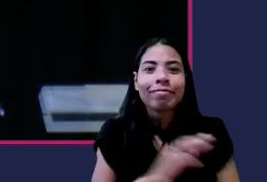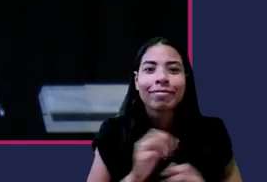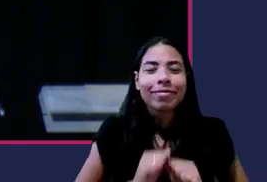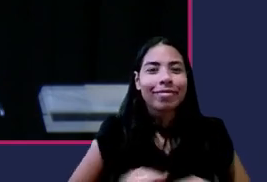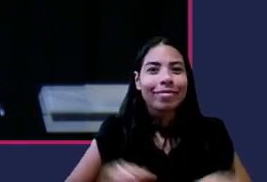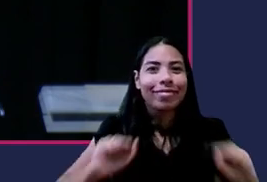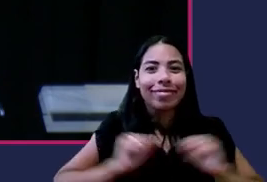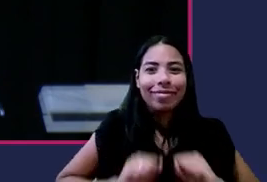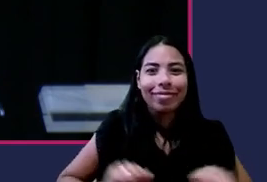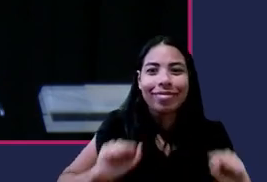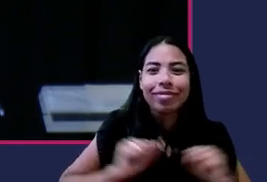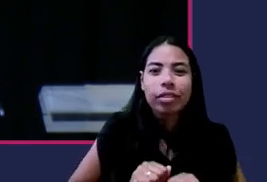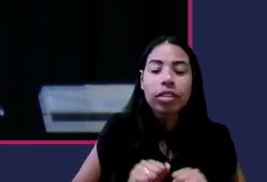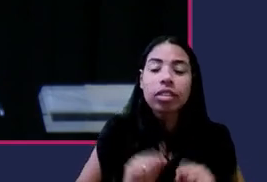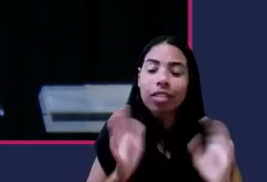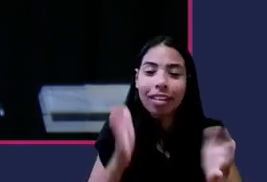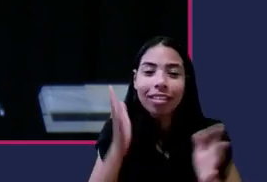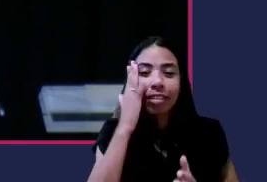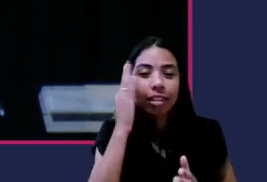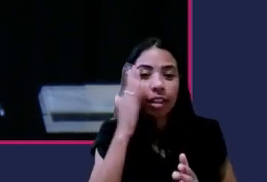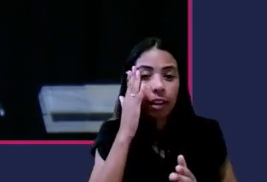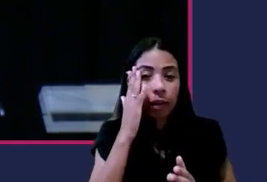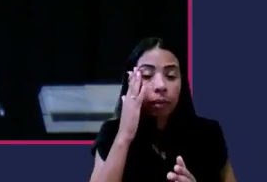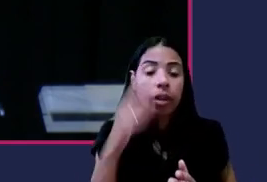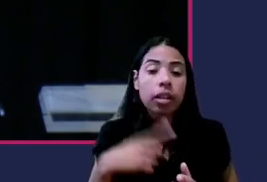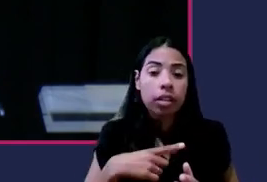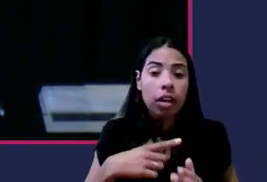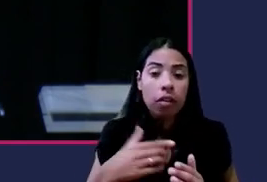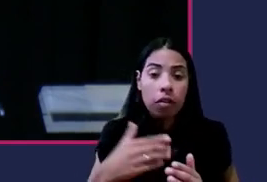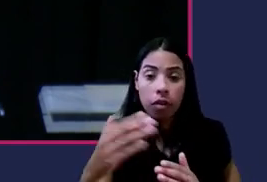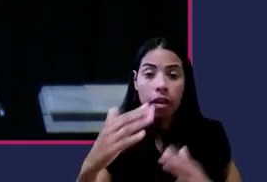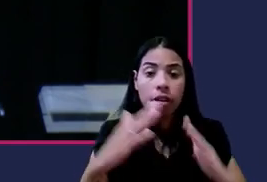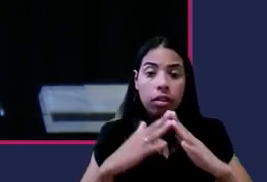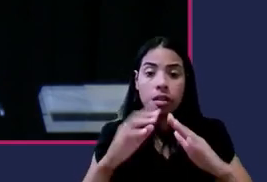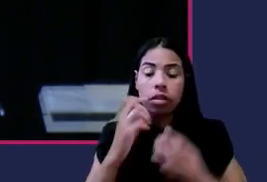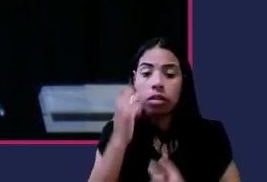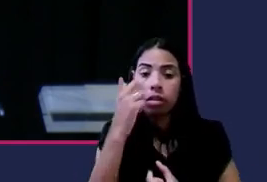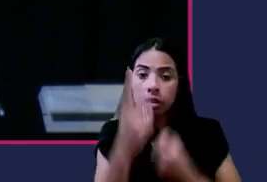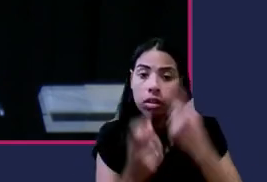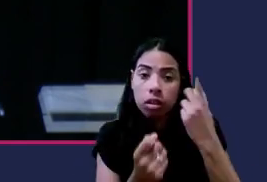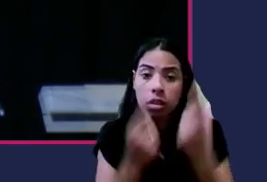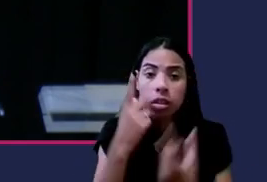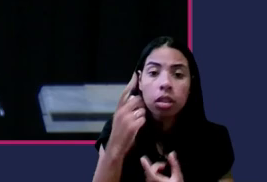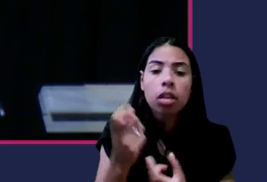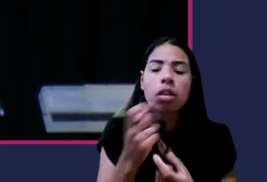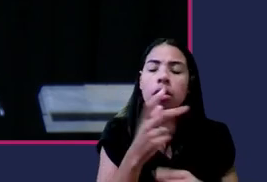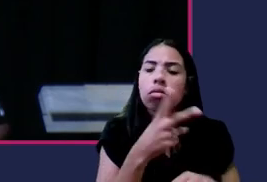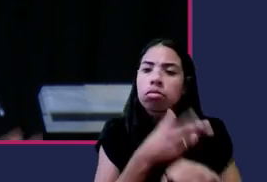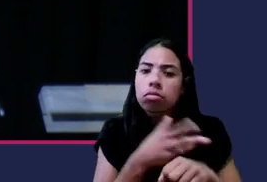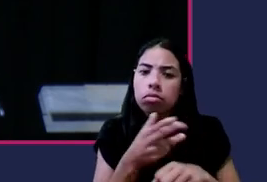have a lot ahead of us, so be prepared. Because Casa Hunter, as you know, launched